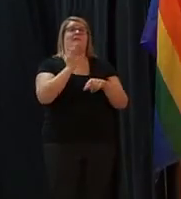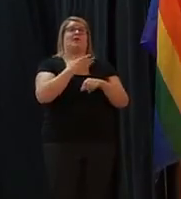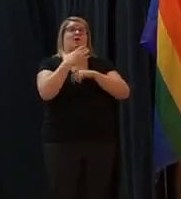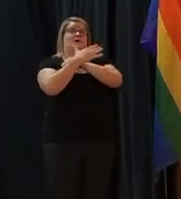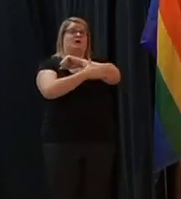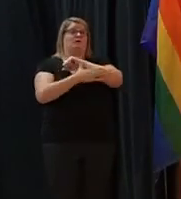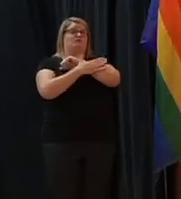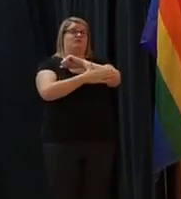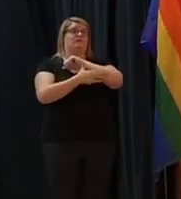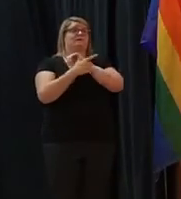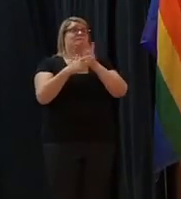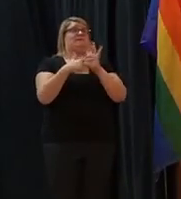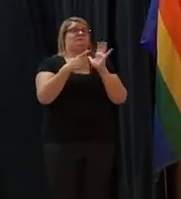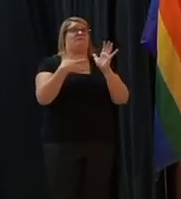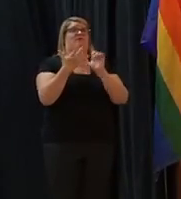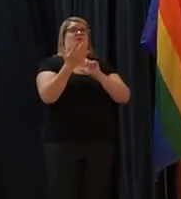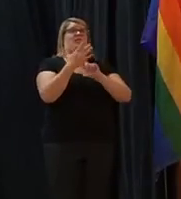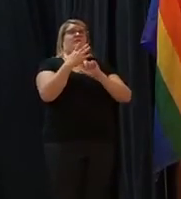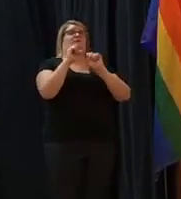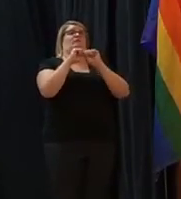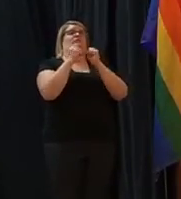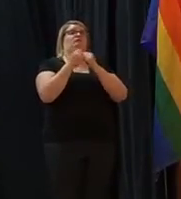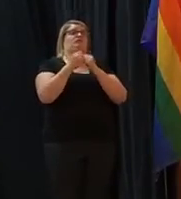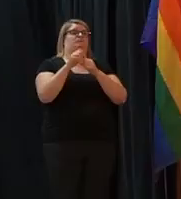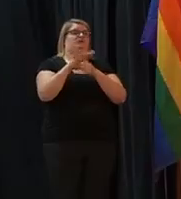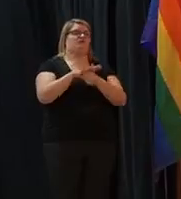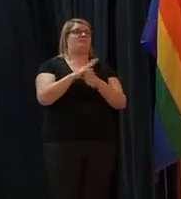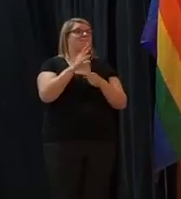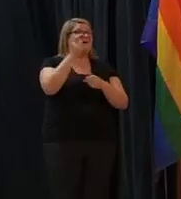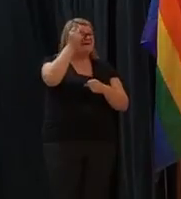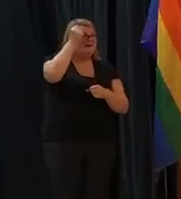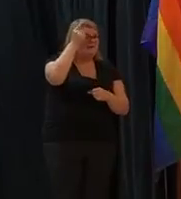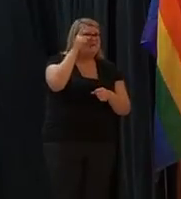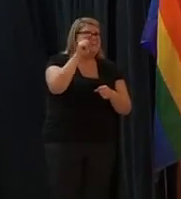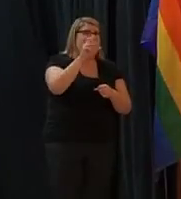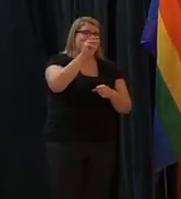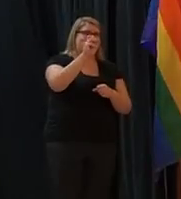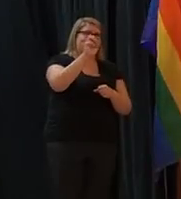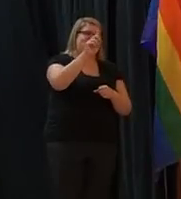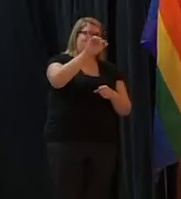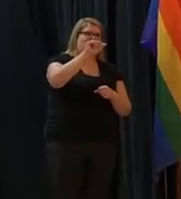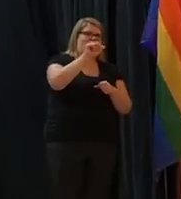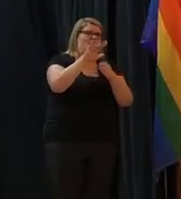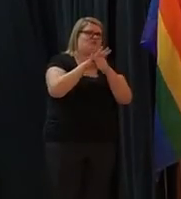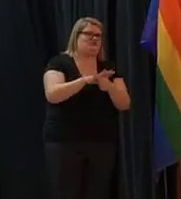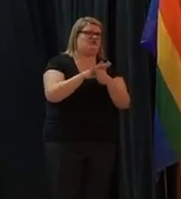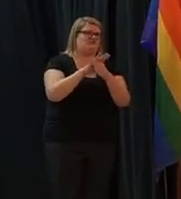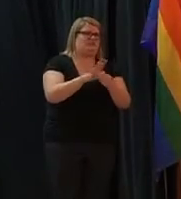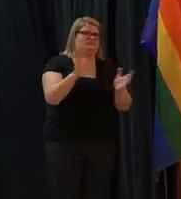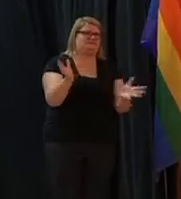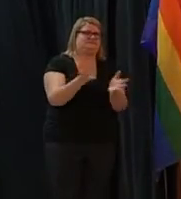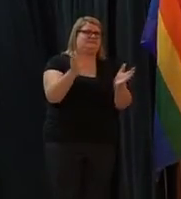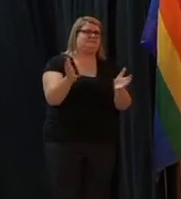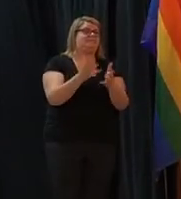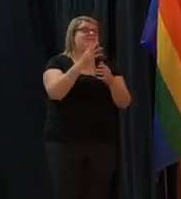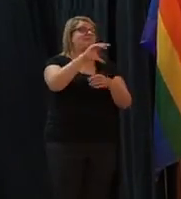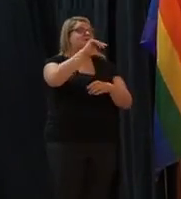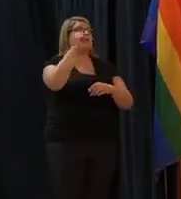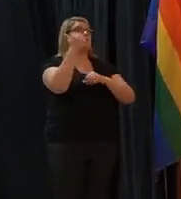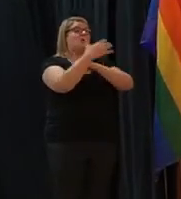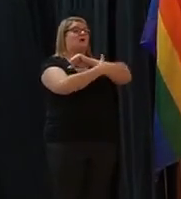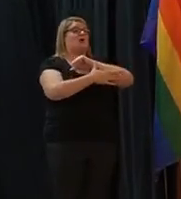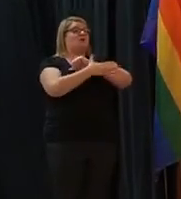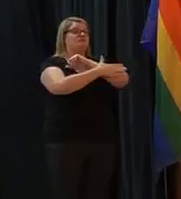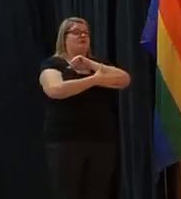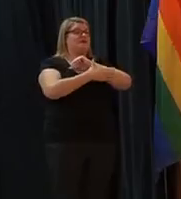social pressure. But we also need the media pressure. And how can you make it happen? If some other country start